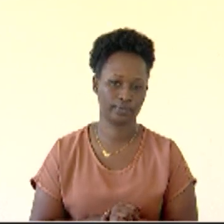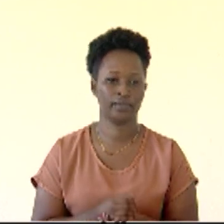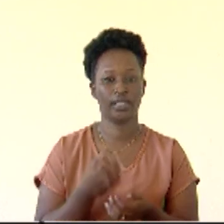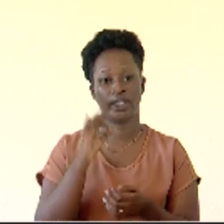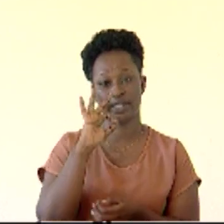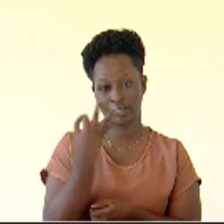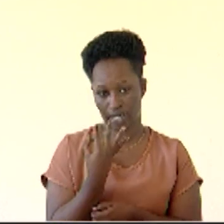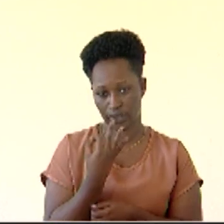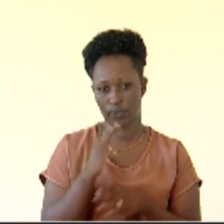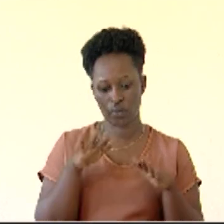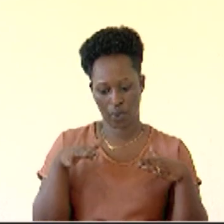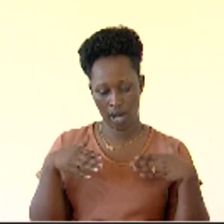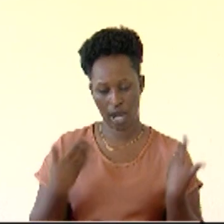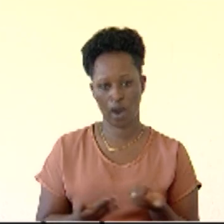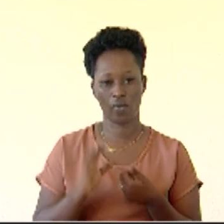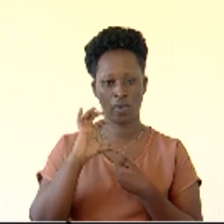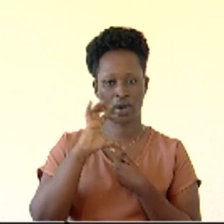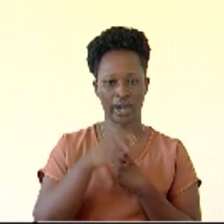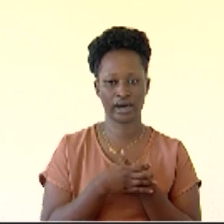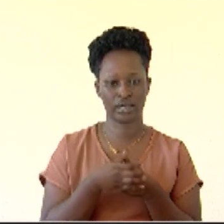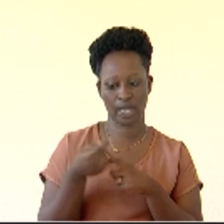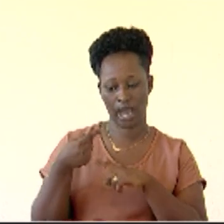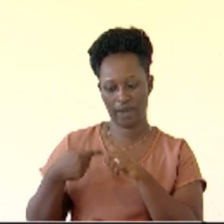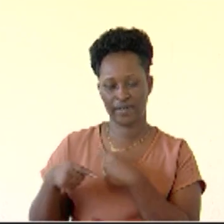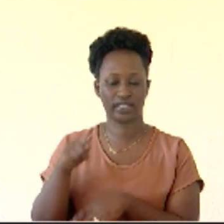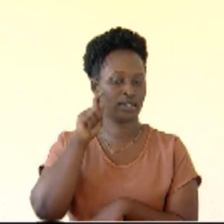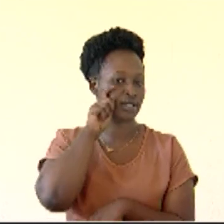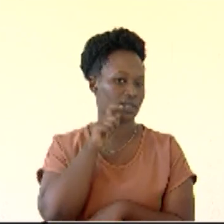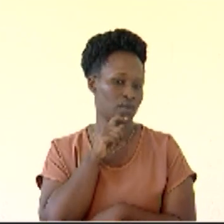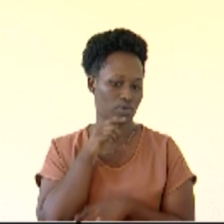Number 3, how does culture affect